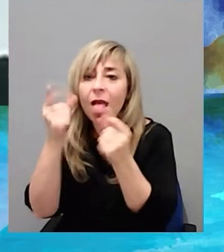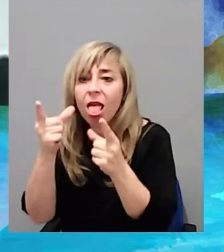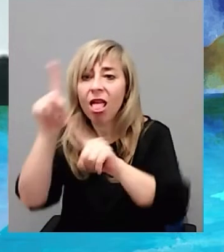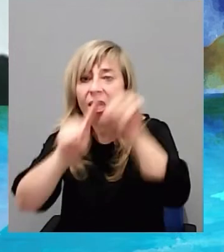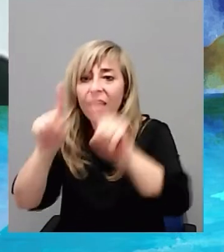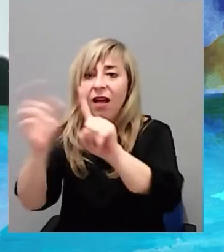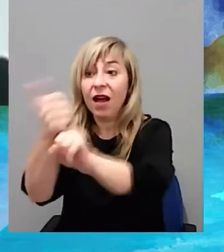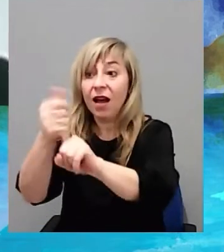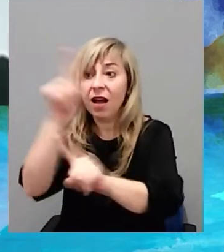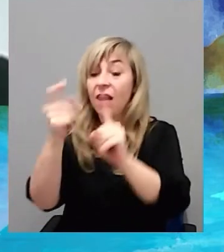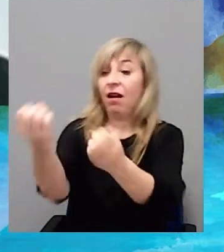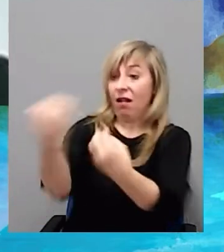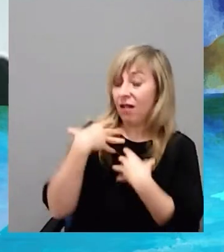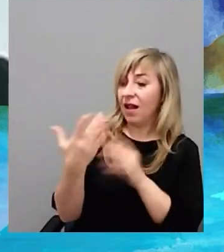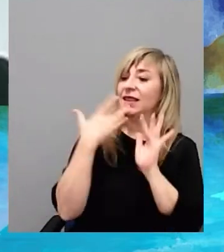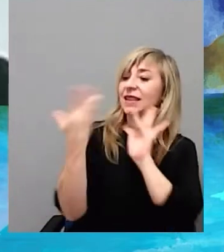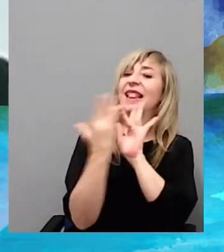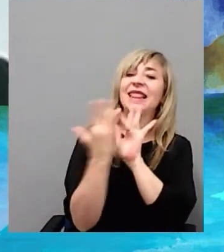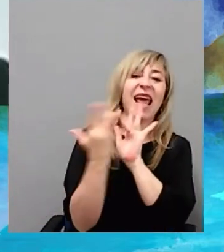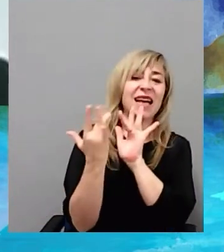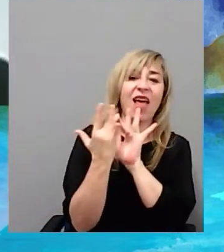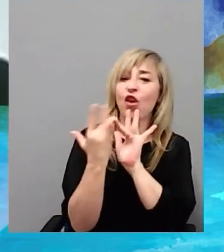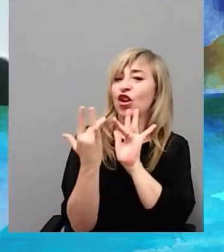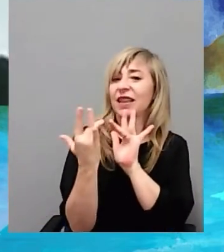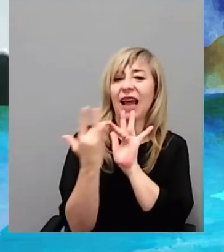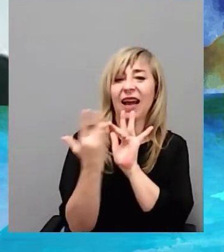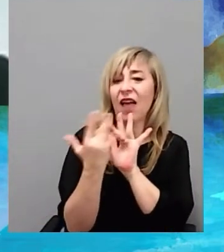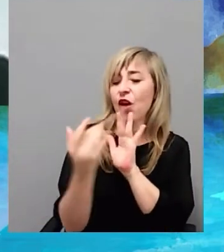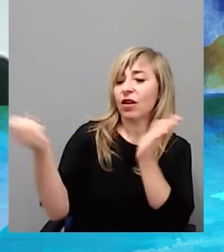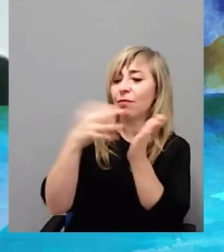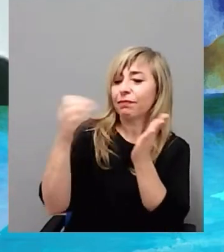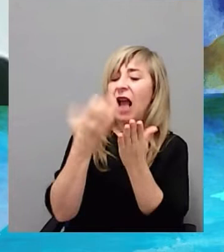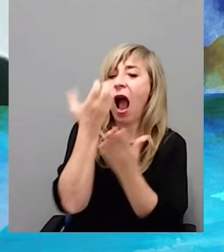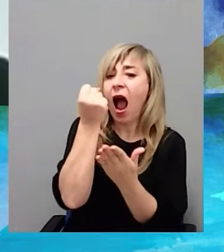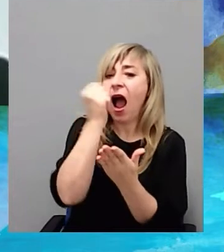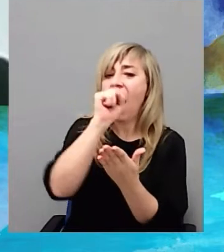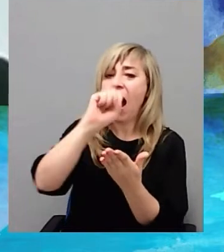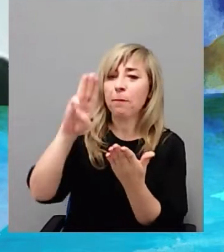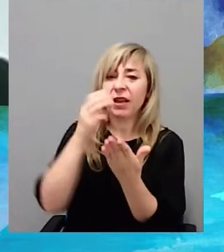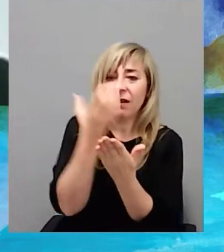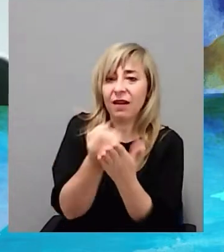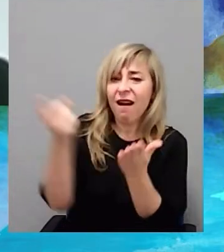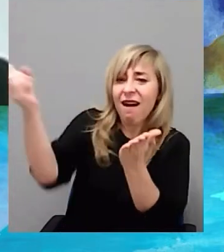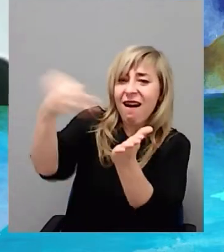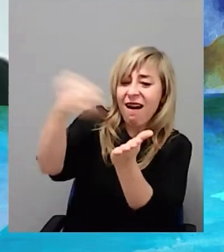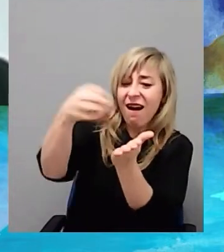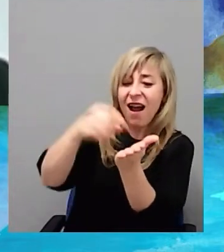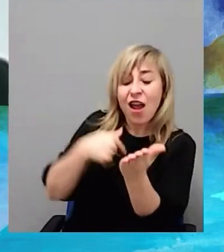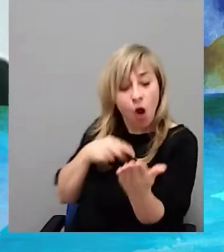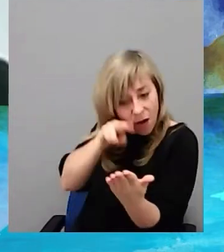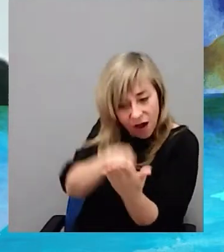And we also know how many downloads were done by citizens. We have all that information. It's important to